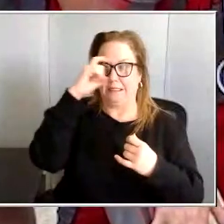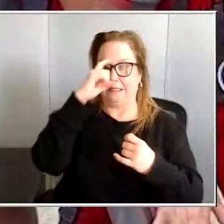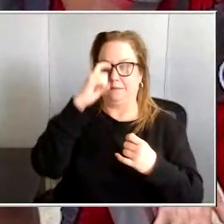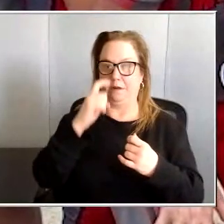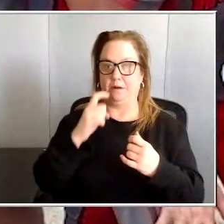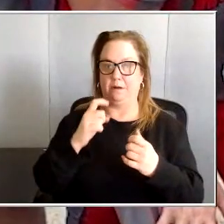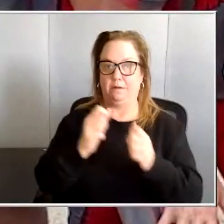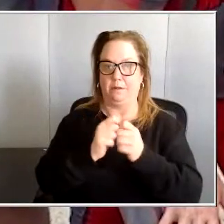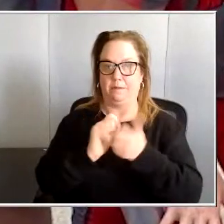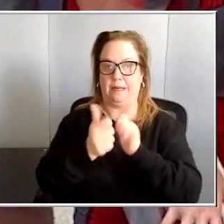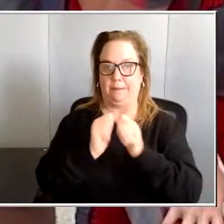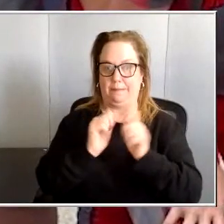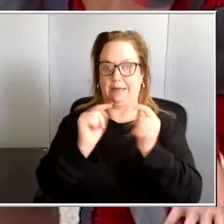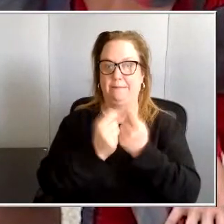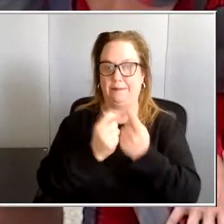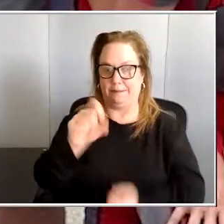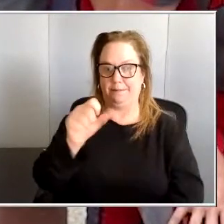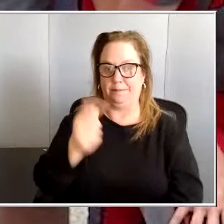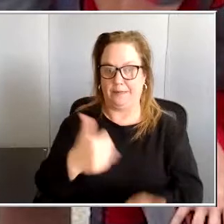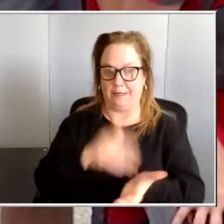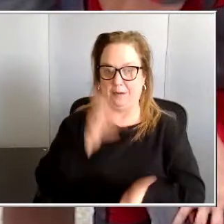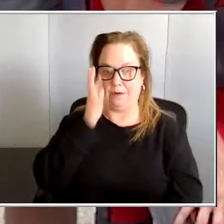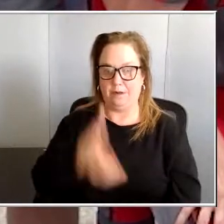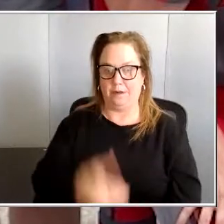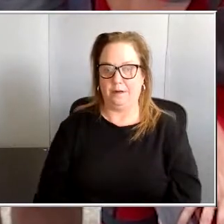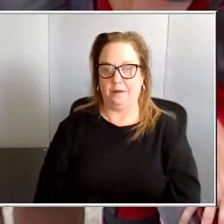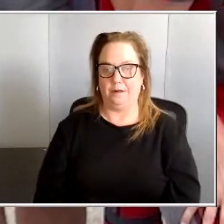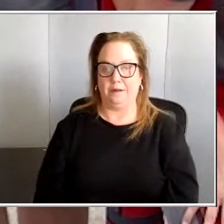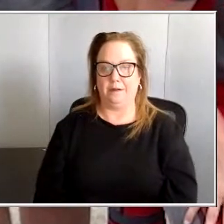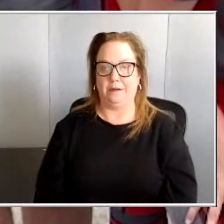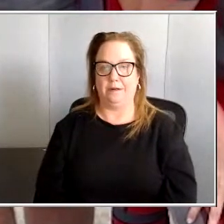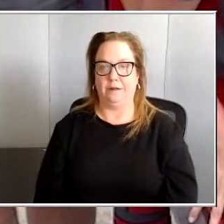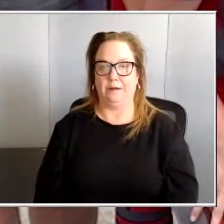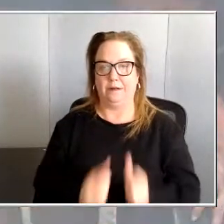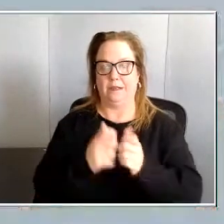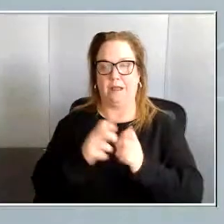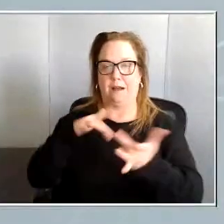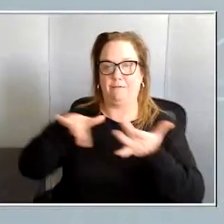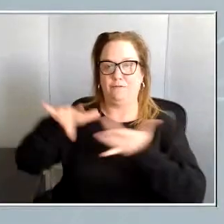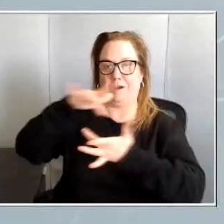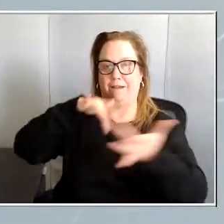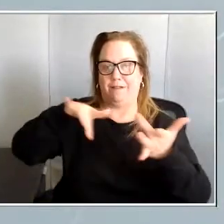my competitive team. Okay. I bet that is a lot of traveling,